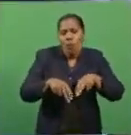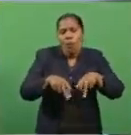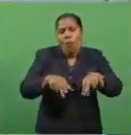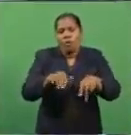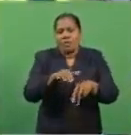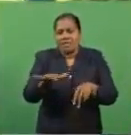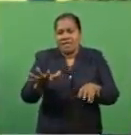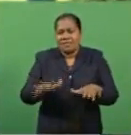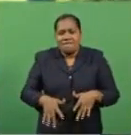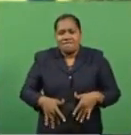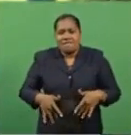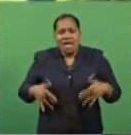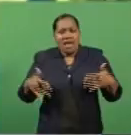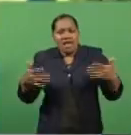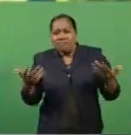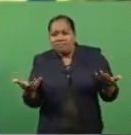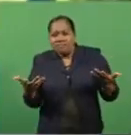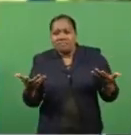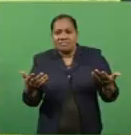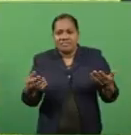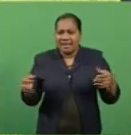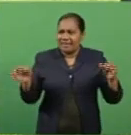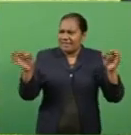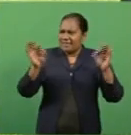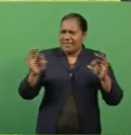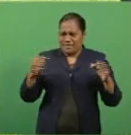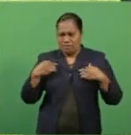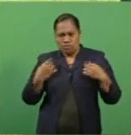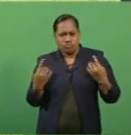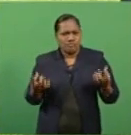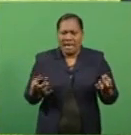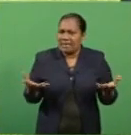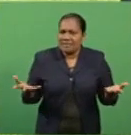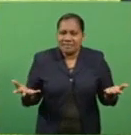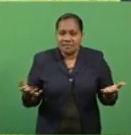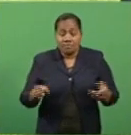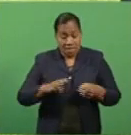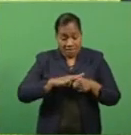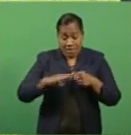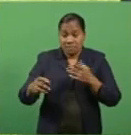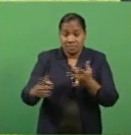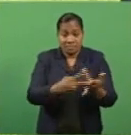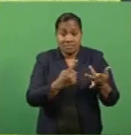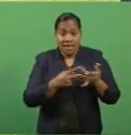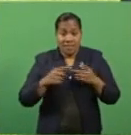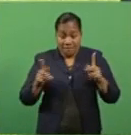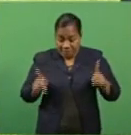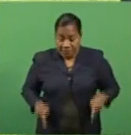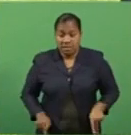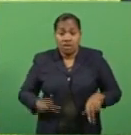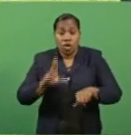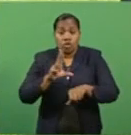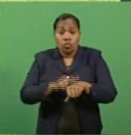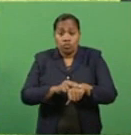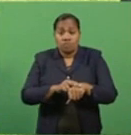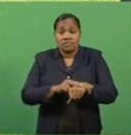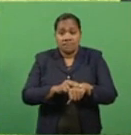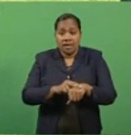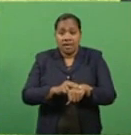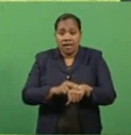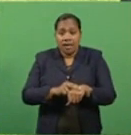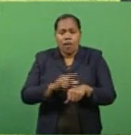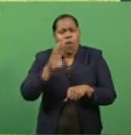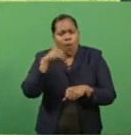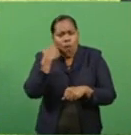feeling, the atmosphere, like nothing prepared me for it. Wainingolo's message to other physiotherapists or aspiring ones is to